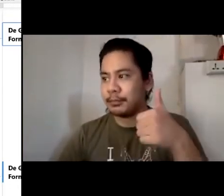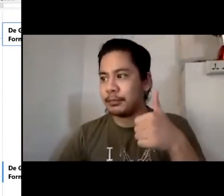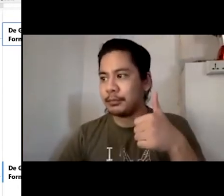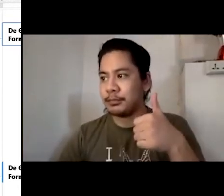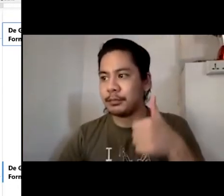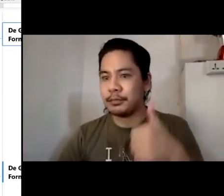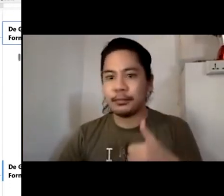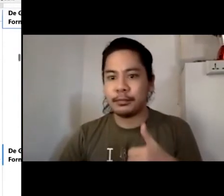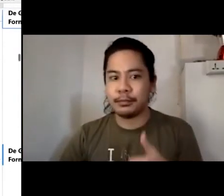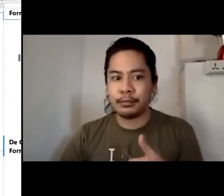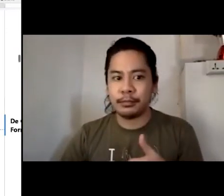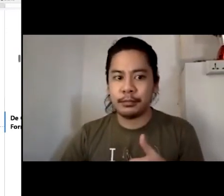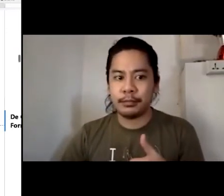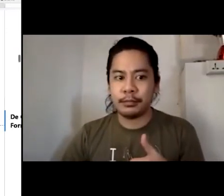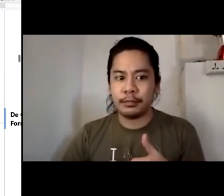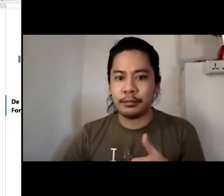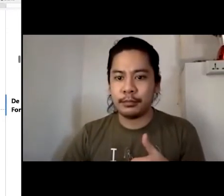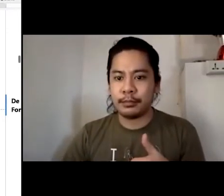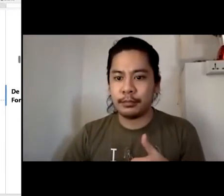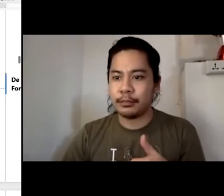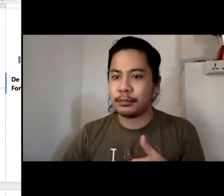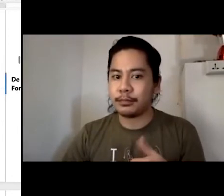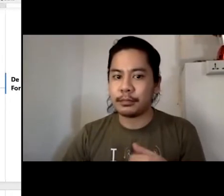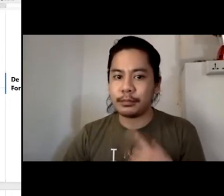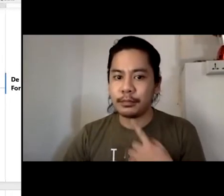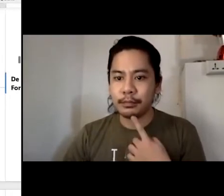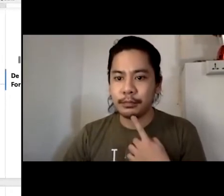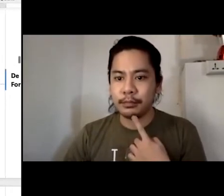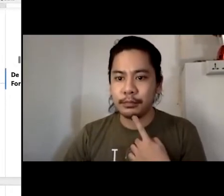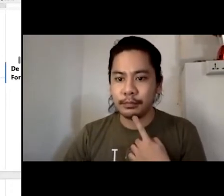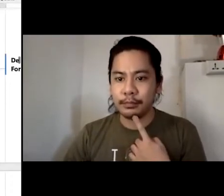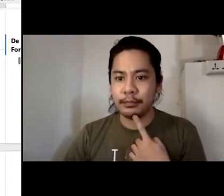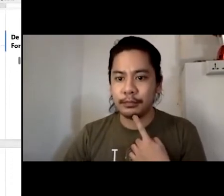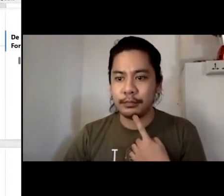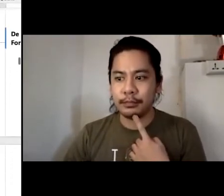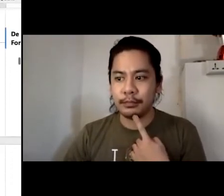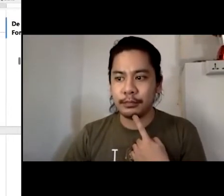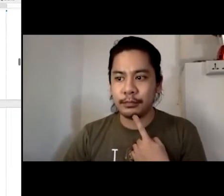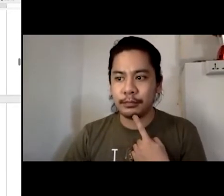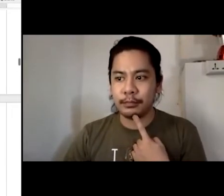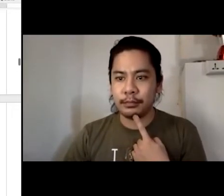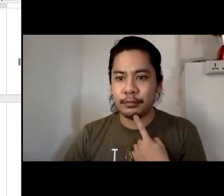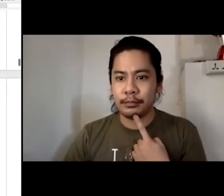Sure, but can we switch? I need to open the Oh, data. sure. Sorry.